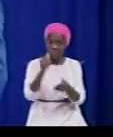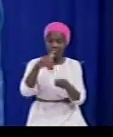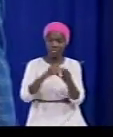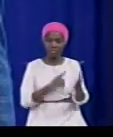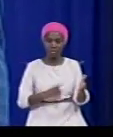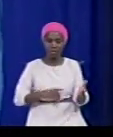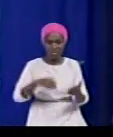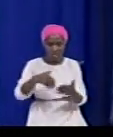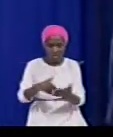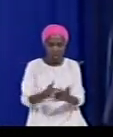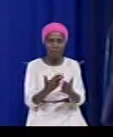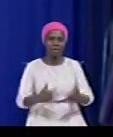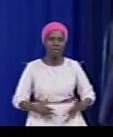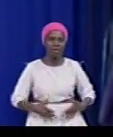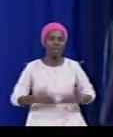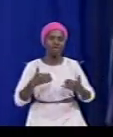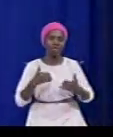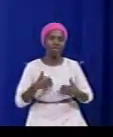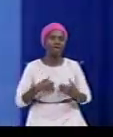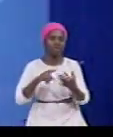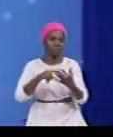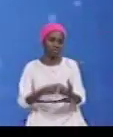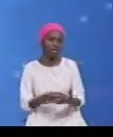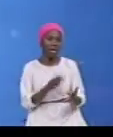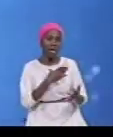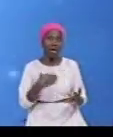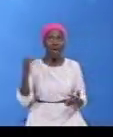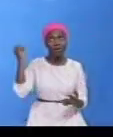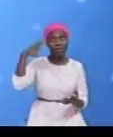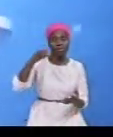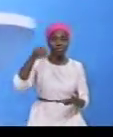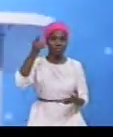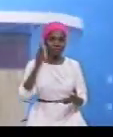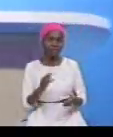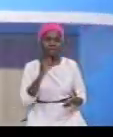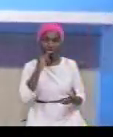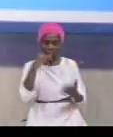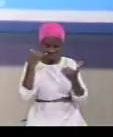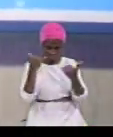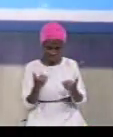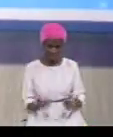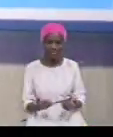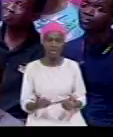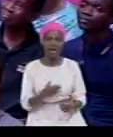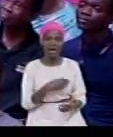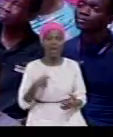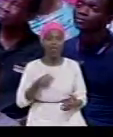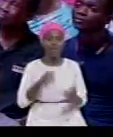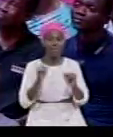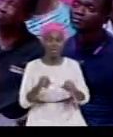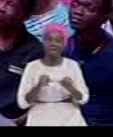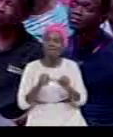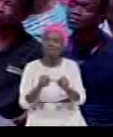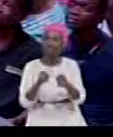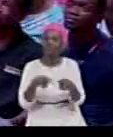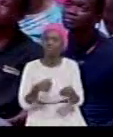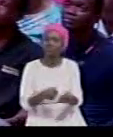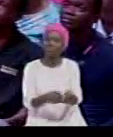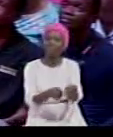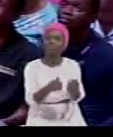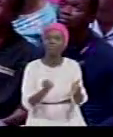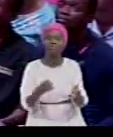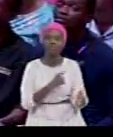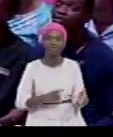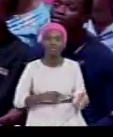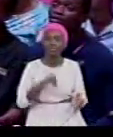has come. And the grace of God is available. And we can go on following the Lord. You'll keep on following the Lord